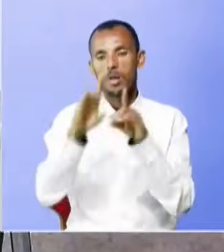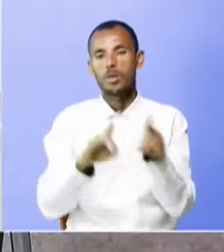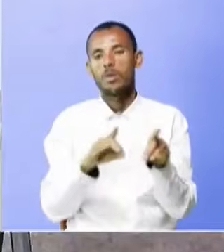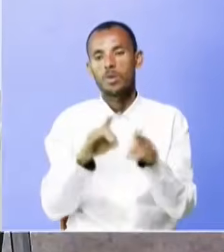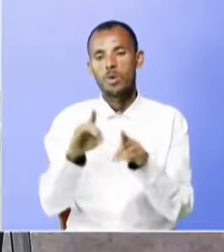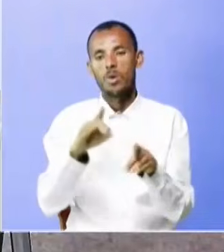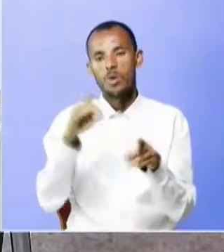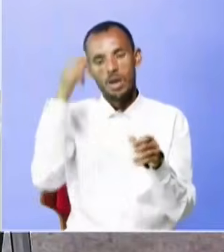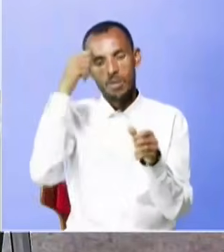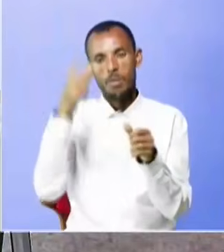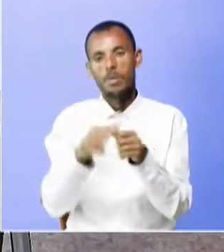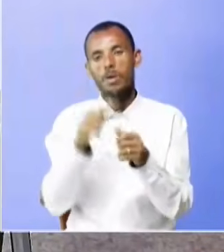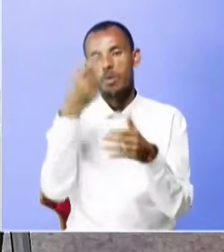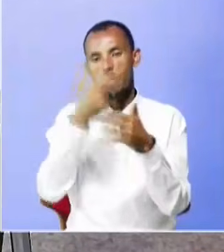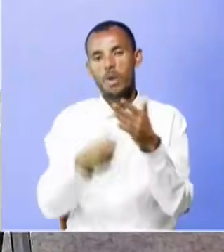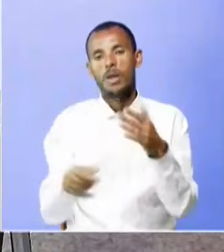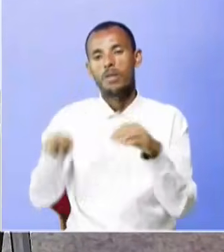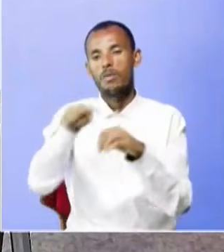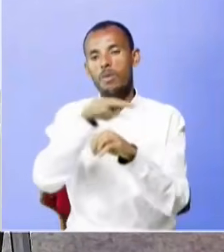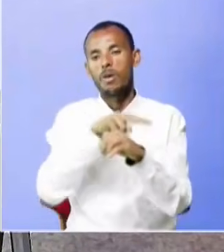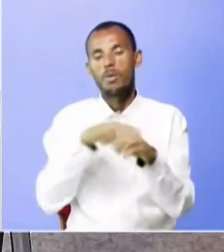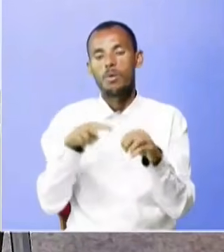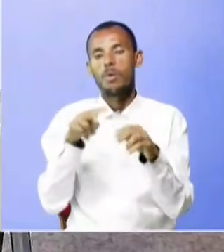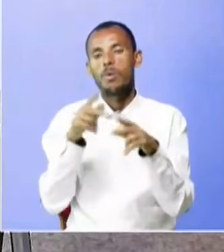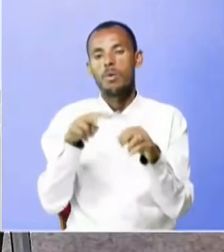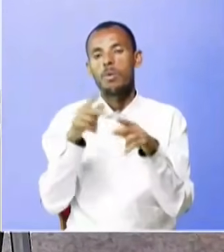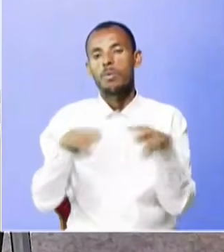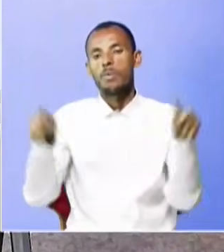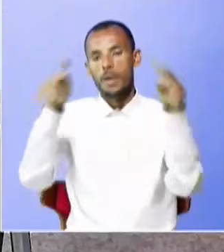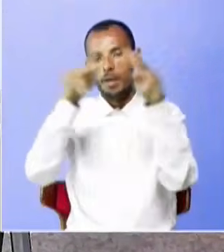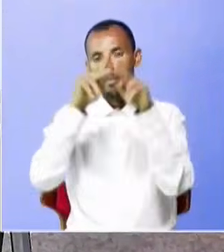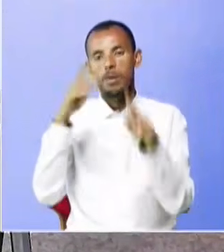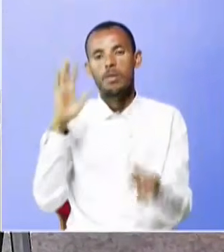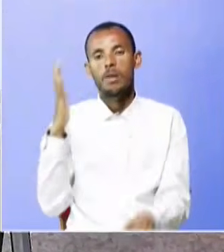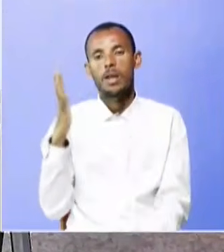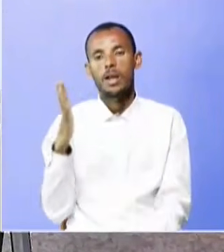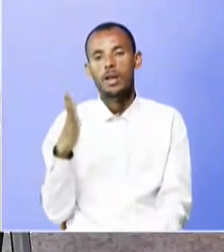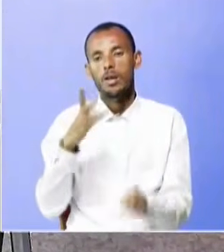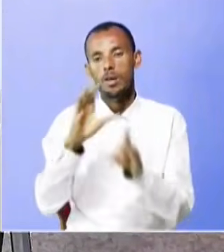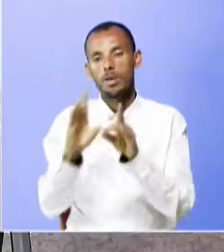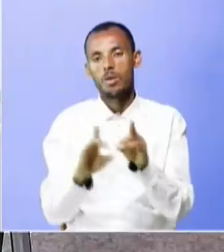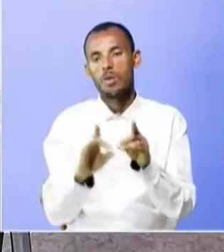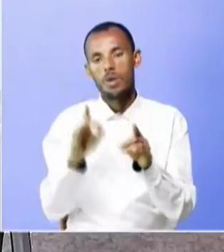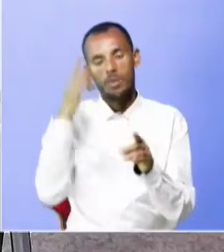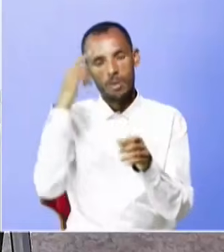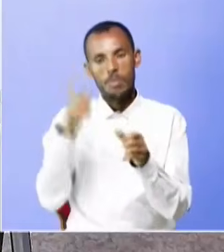remember what the volume of a pyramid looks like? Do you remember its formula?